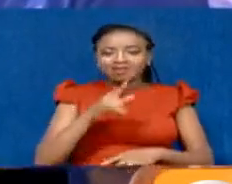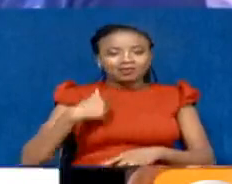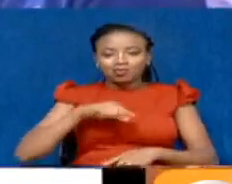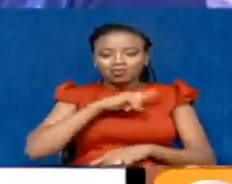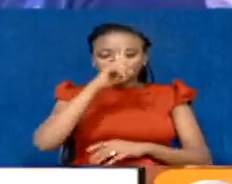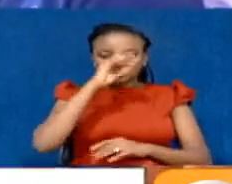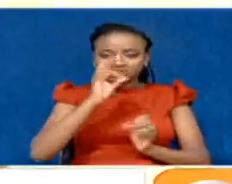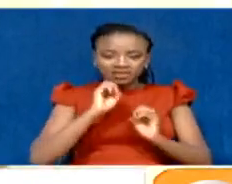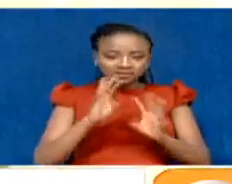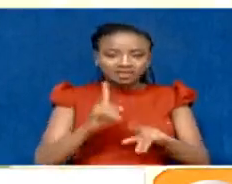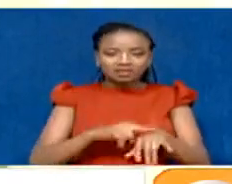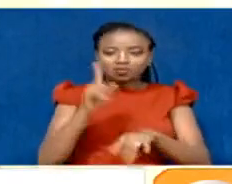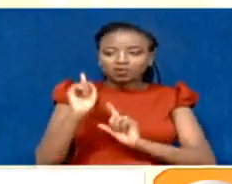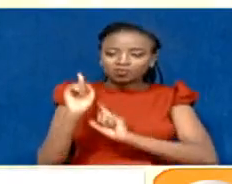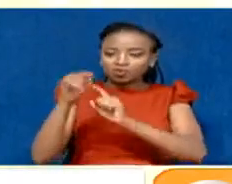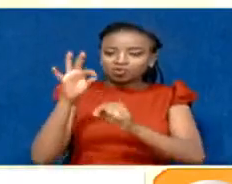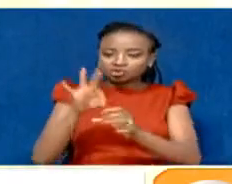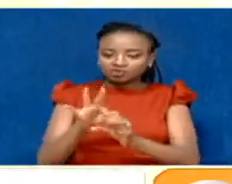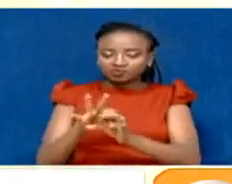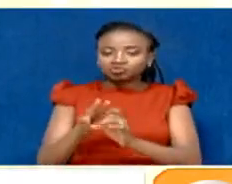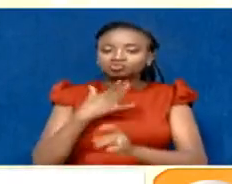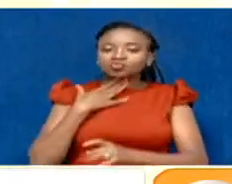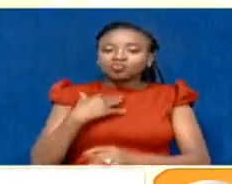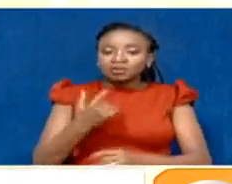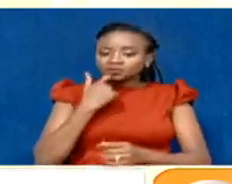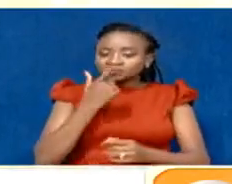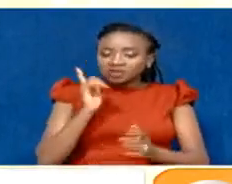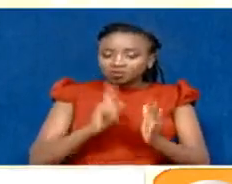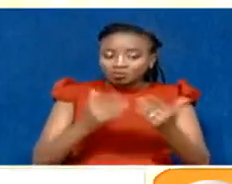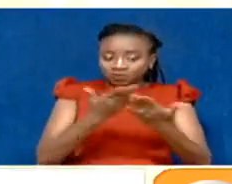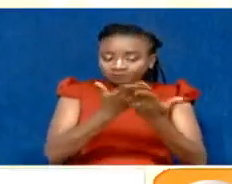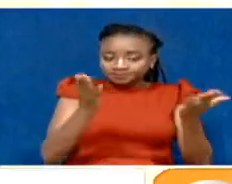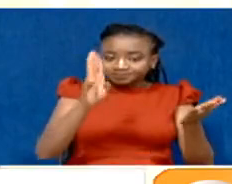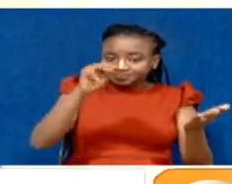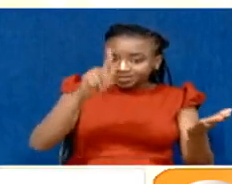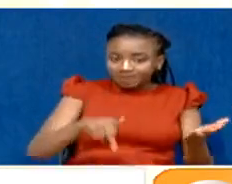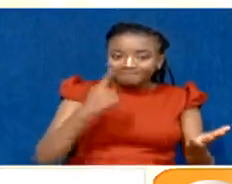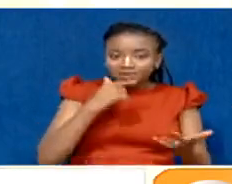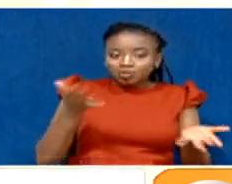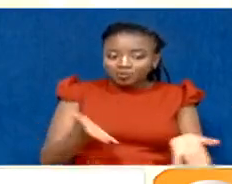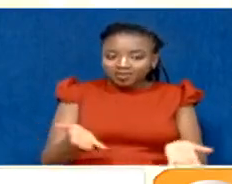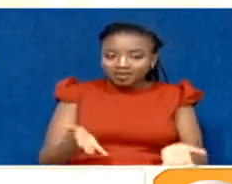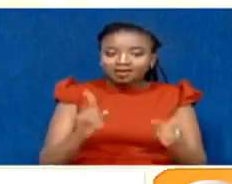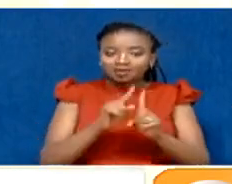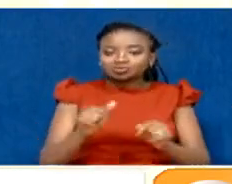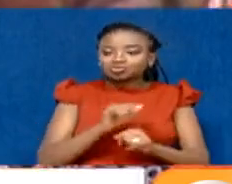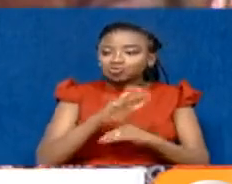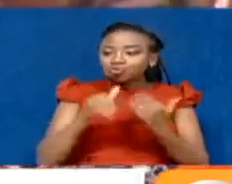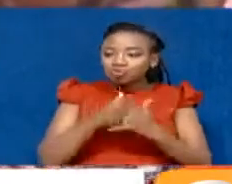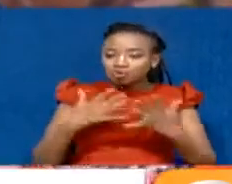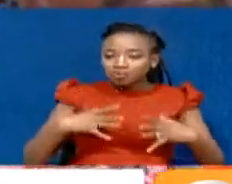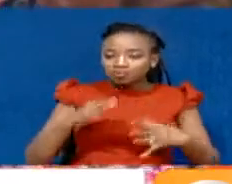especially when we are going to vote. I want the members of parliament who are here, and all of us from